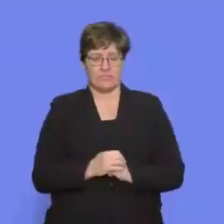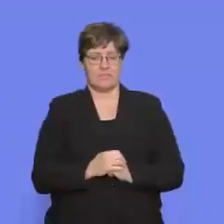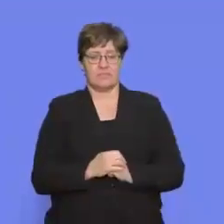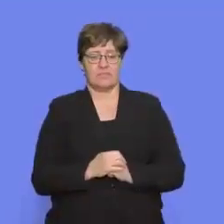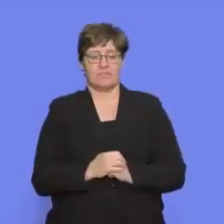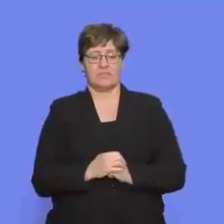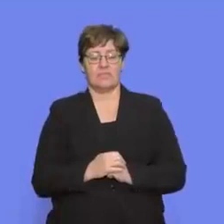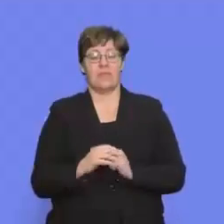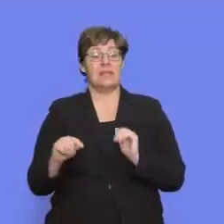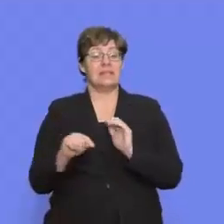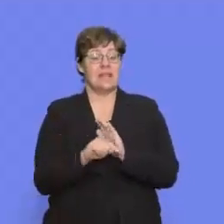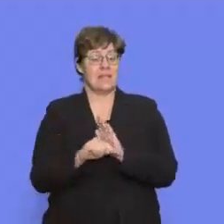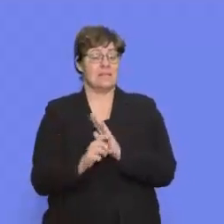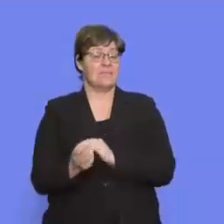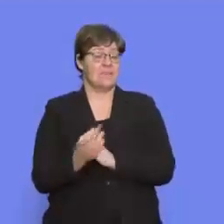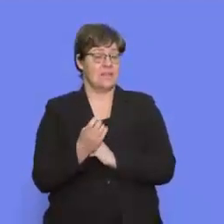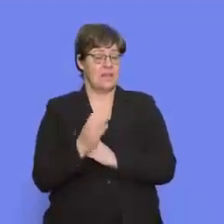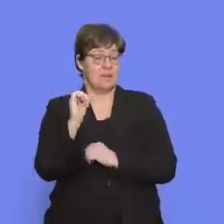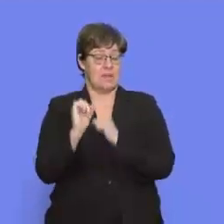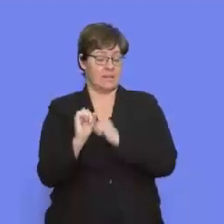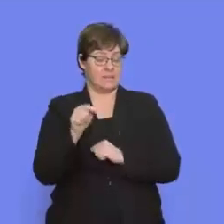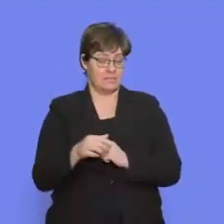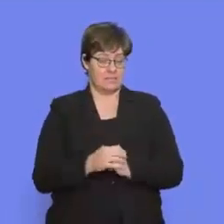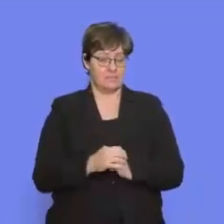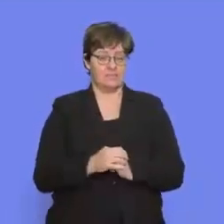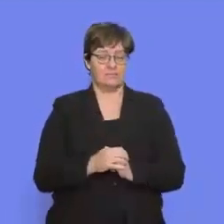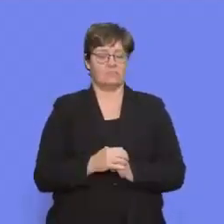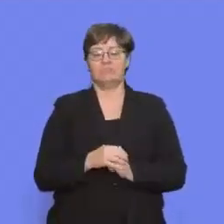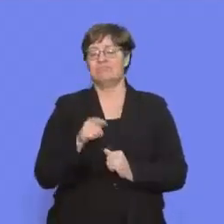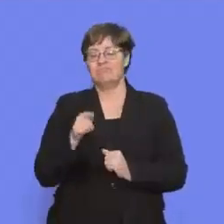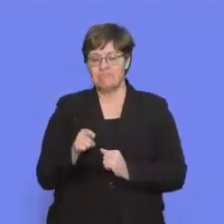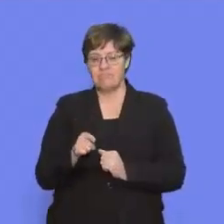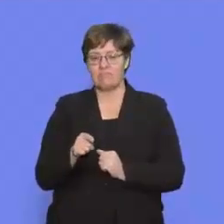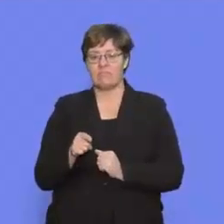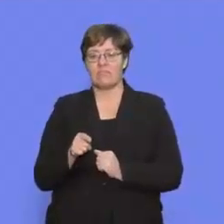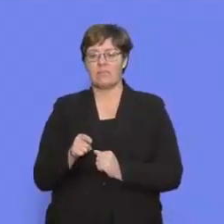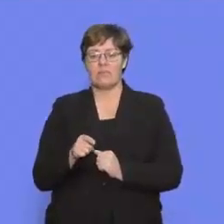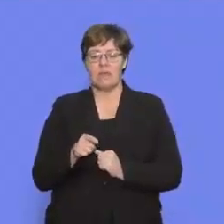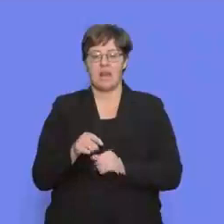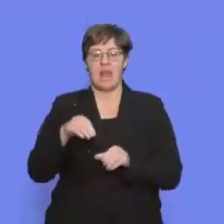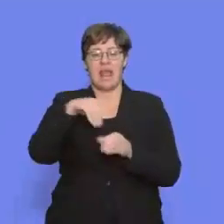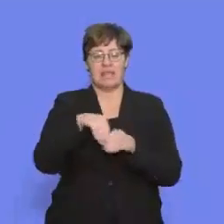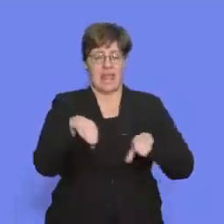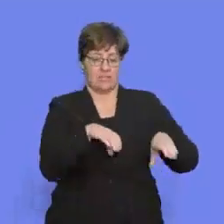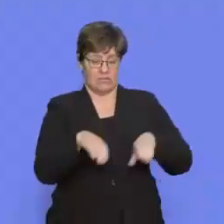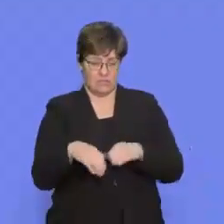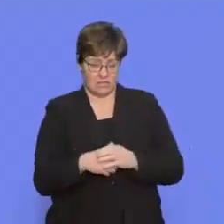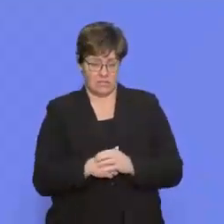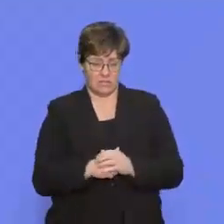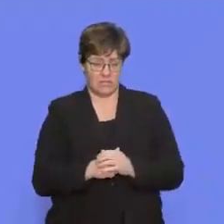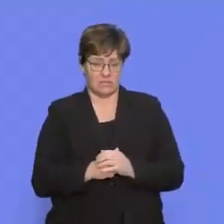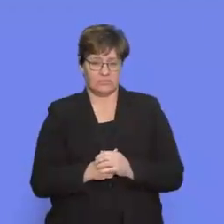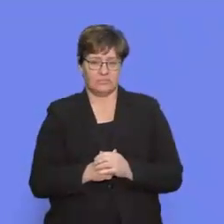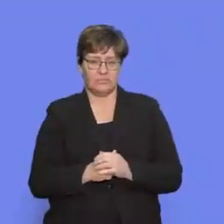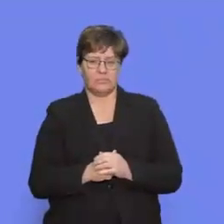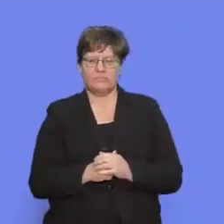Negative feedback mechanism is an interaction. What?